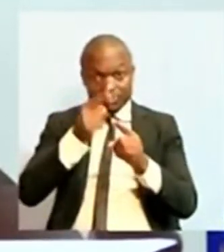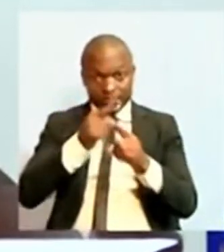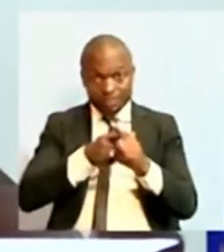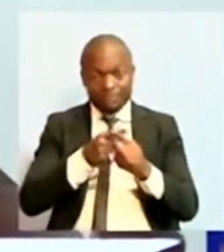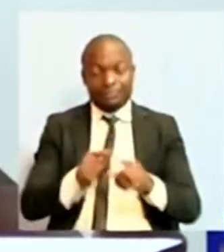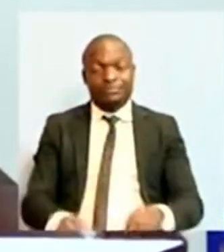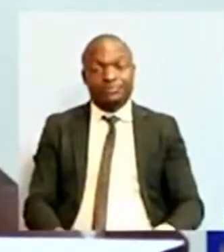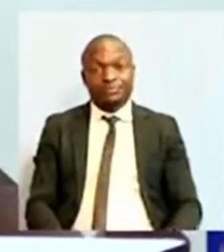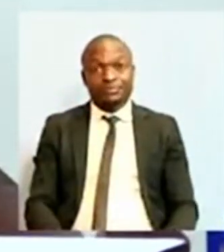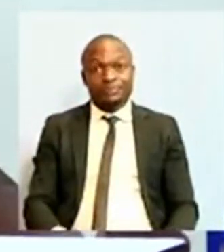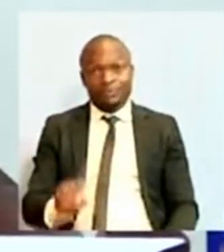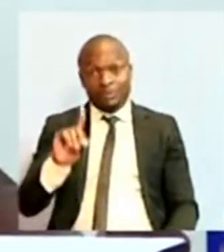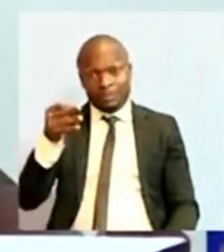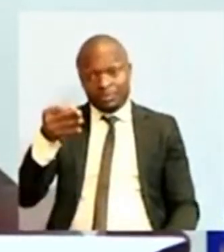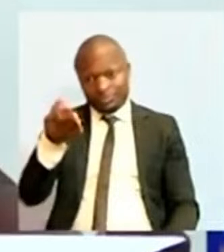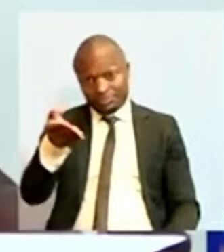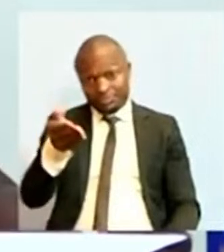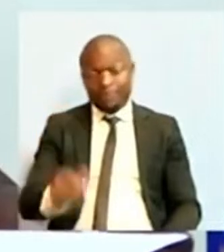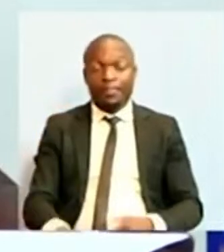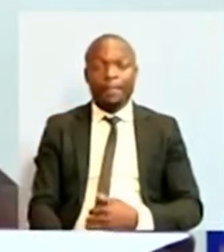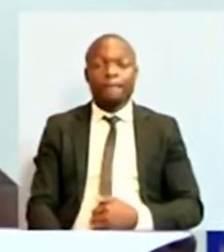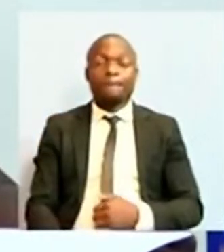Yeah.